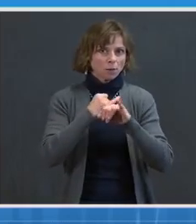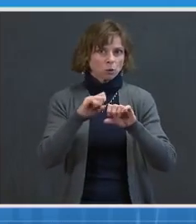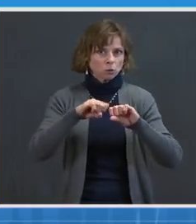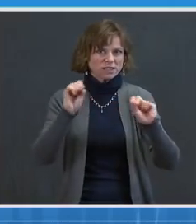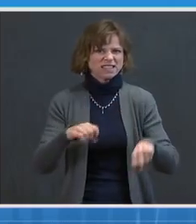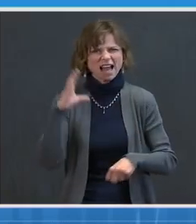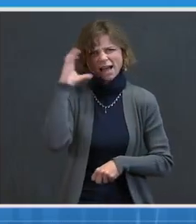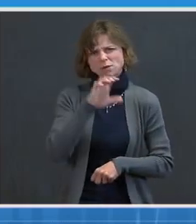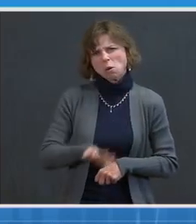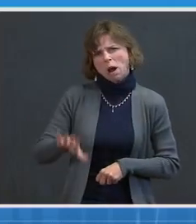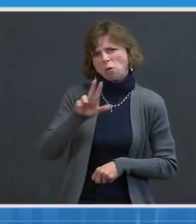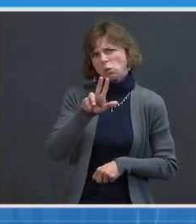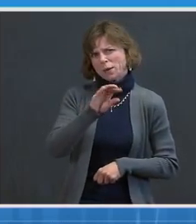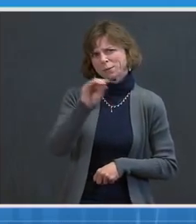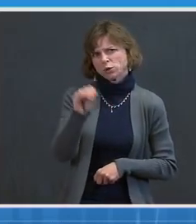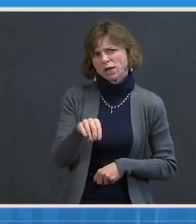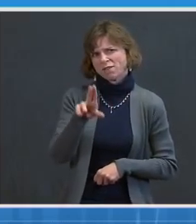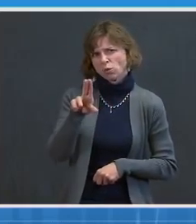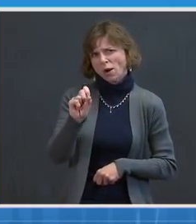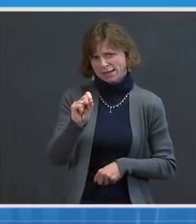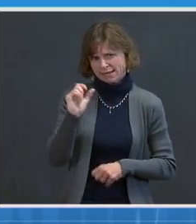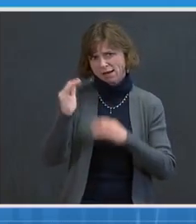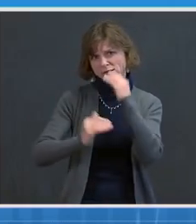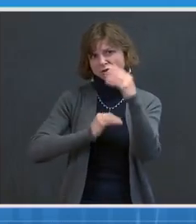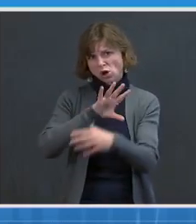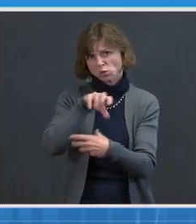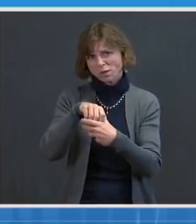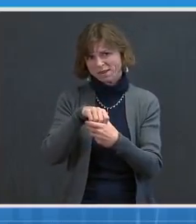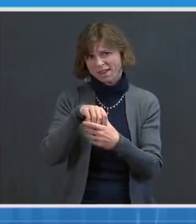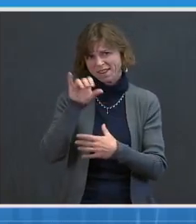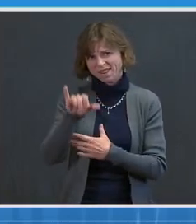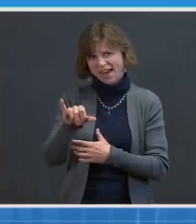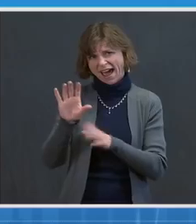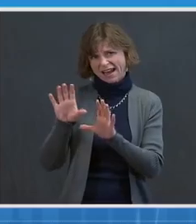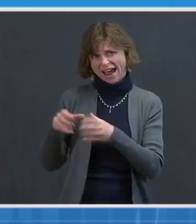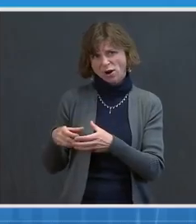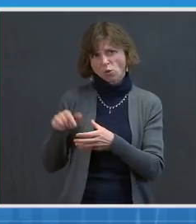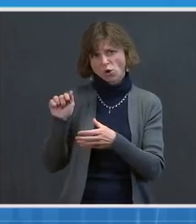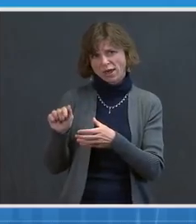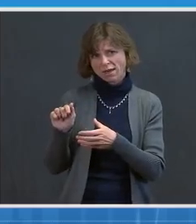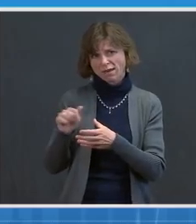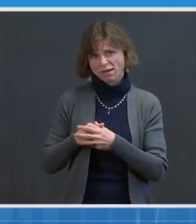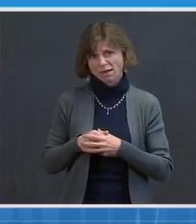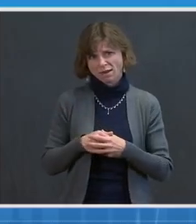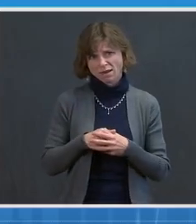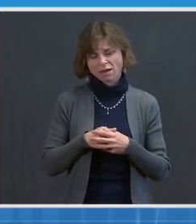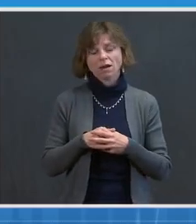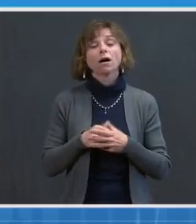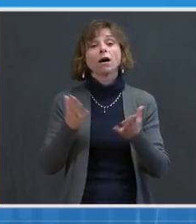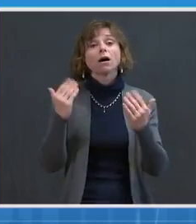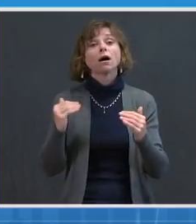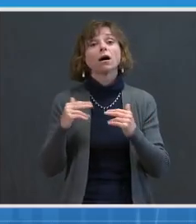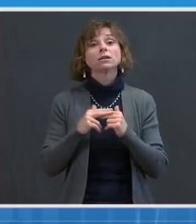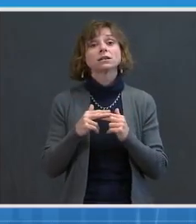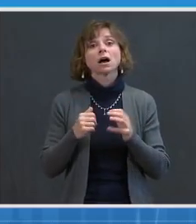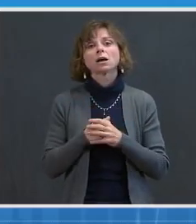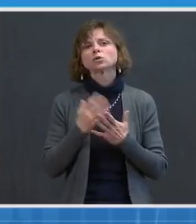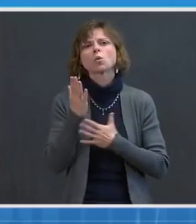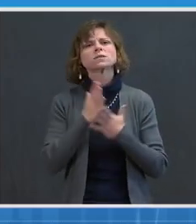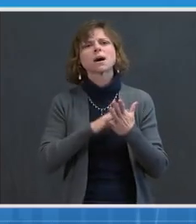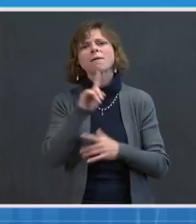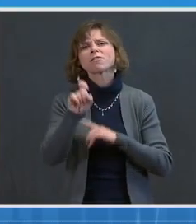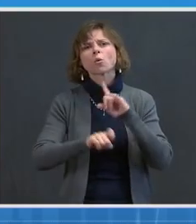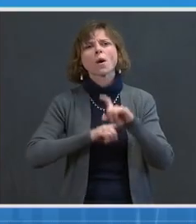of US adults fall within that category. Next slide. So what are some of the questions that we